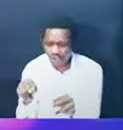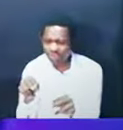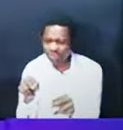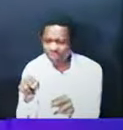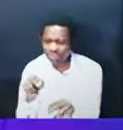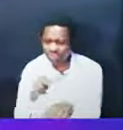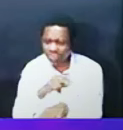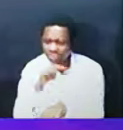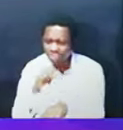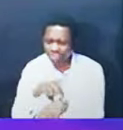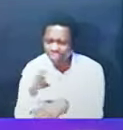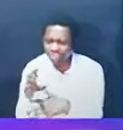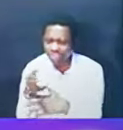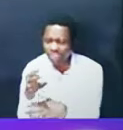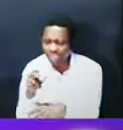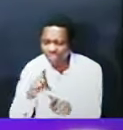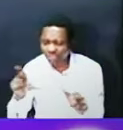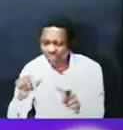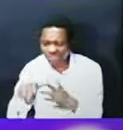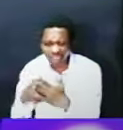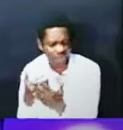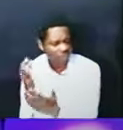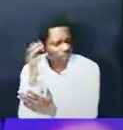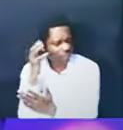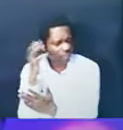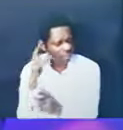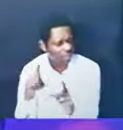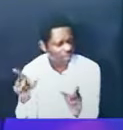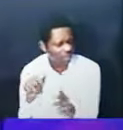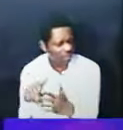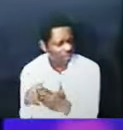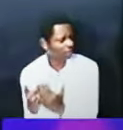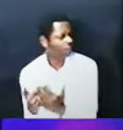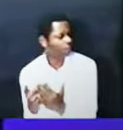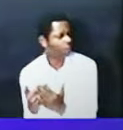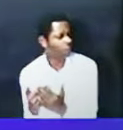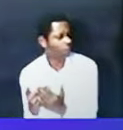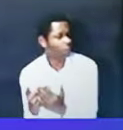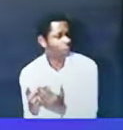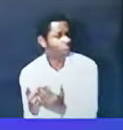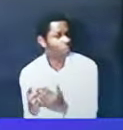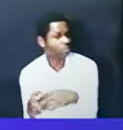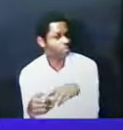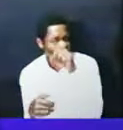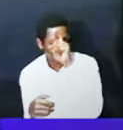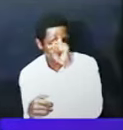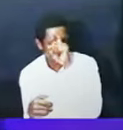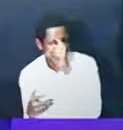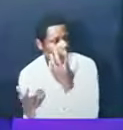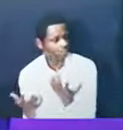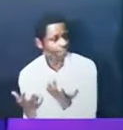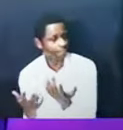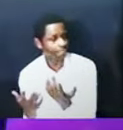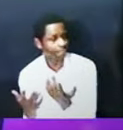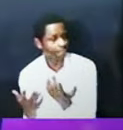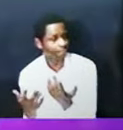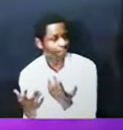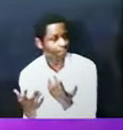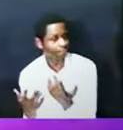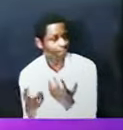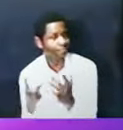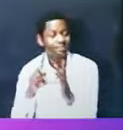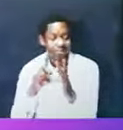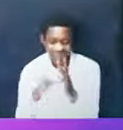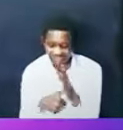ahudwire ne nwanwa na wokan se hwe wona wore kasa yi nyina enye Galilea fo ana. Then there was a